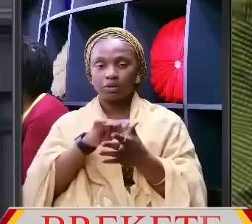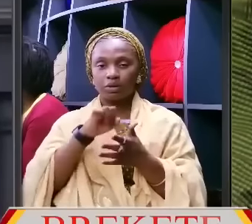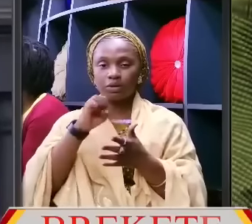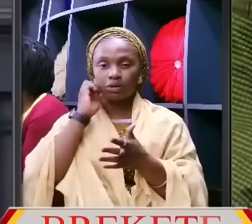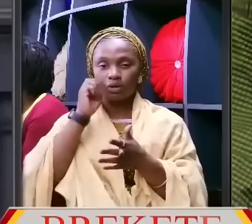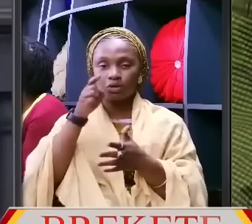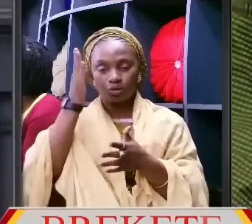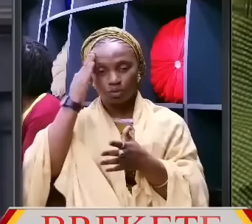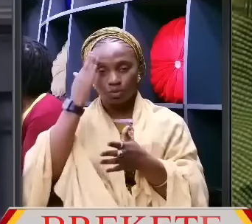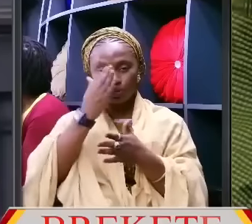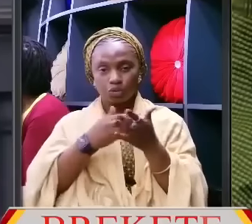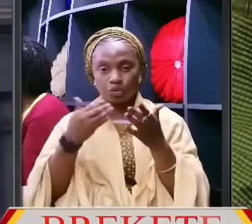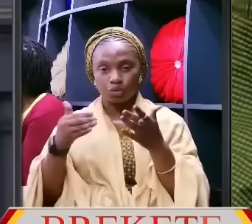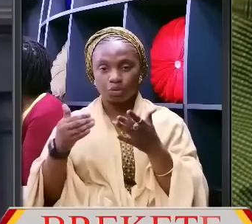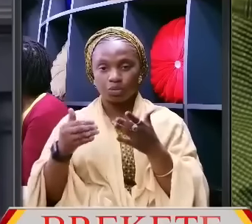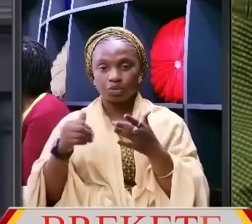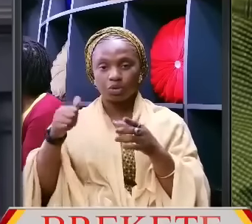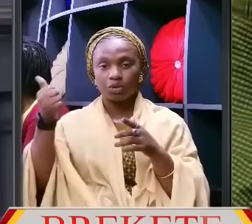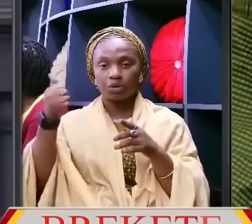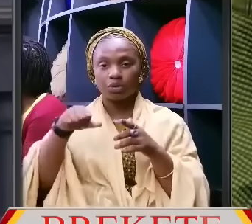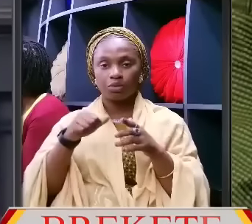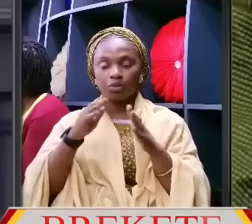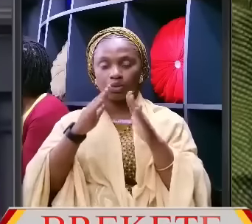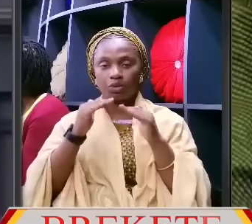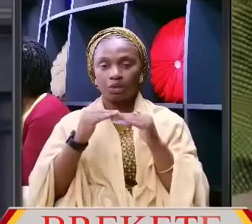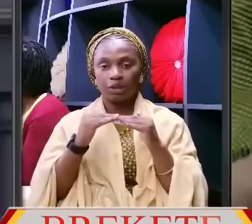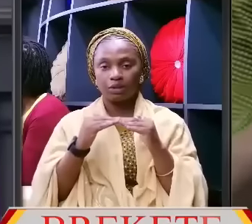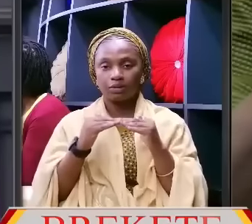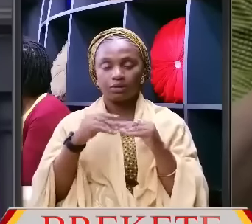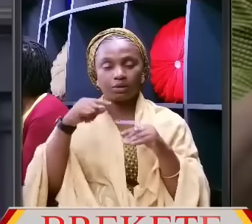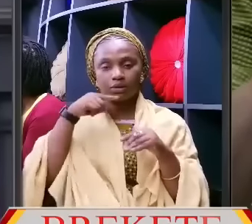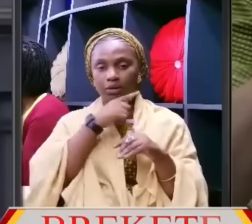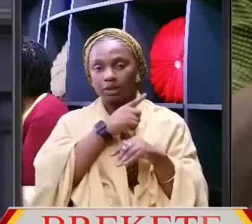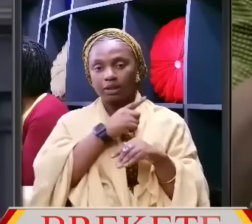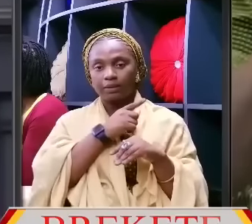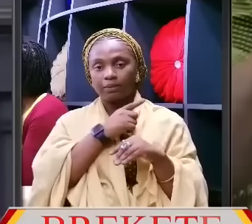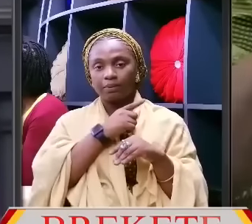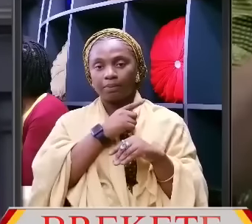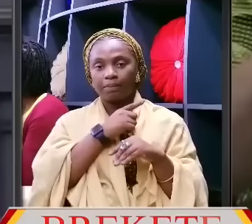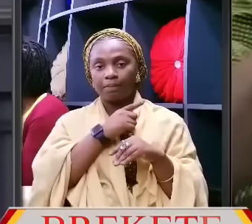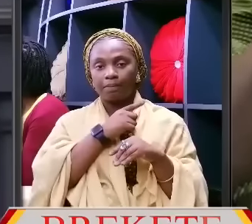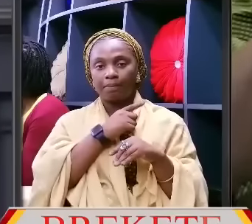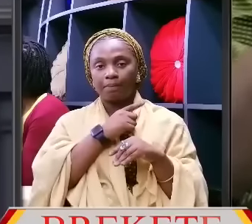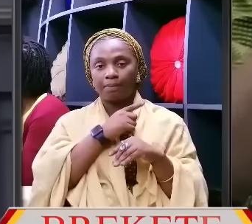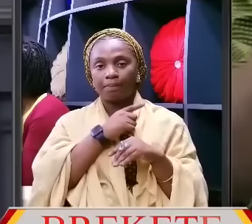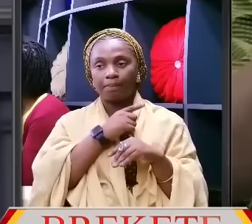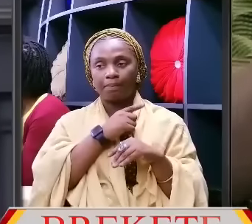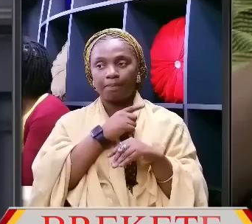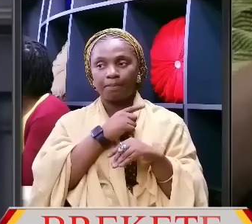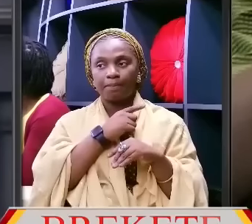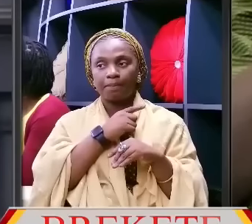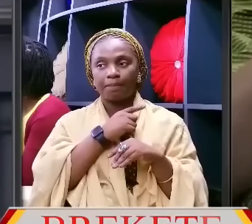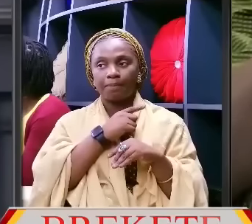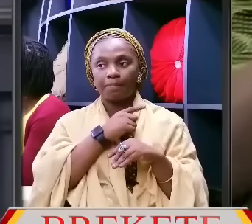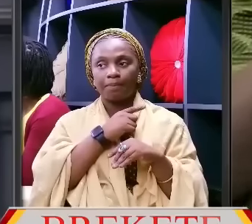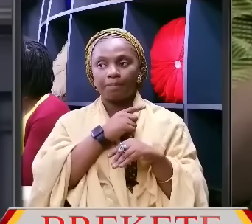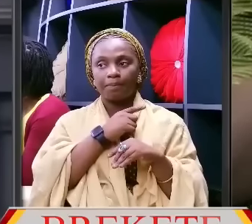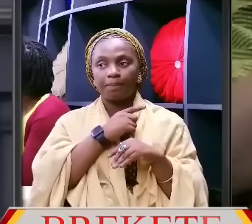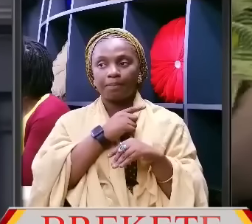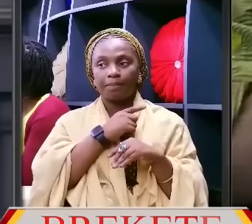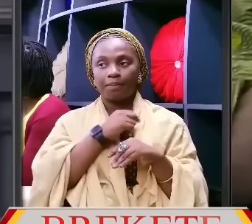I like talk. Now, I mean, they. anywhere the mat, the transfer, you know, say